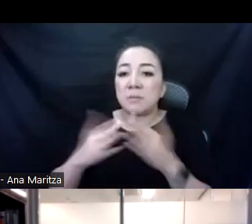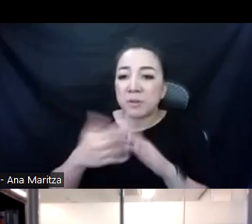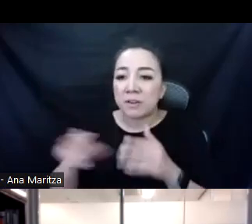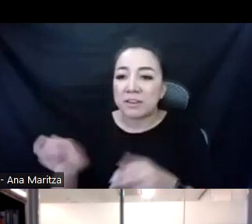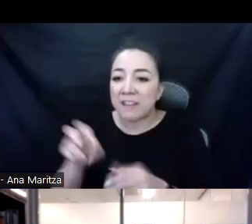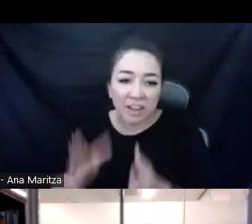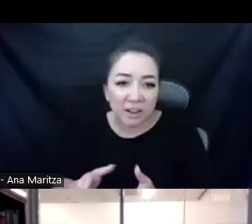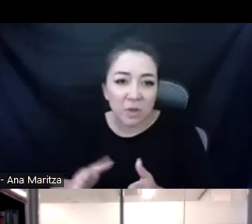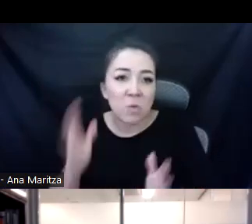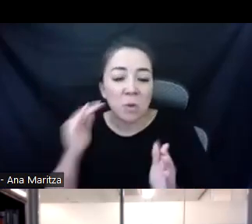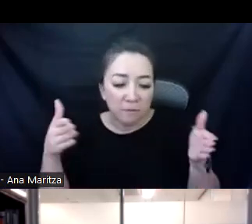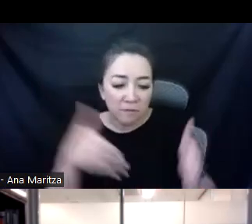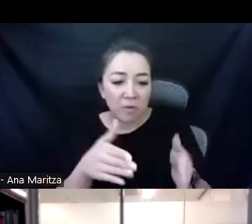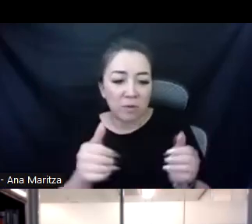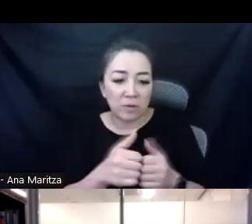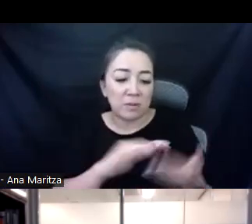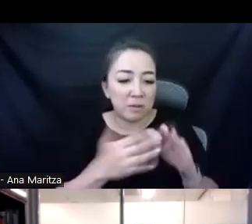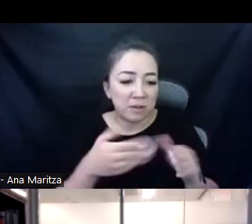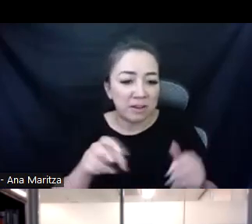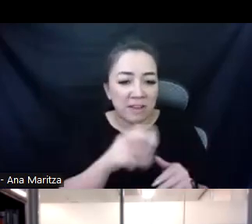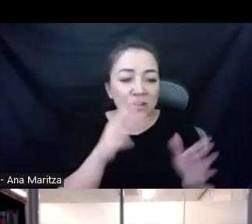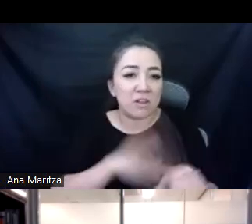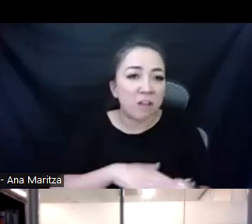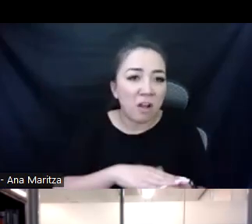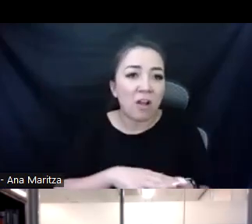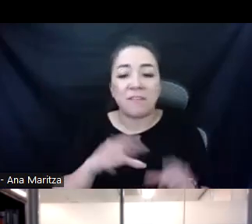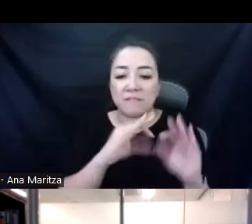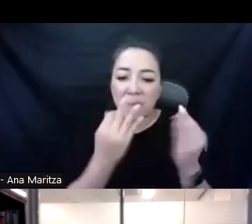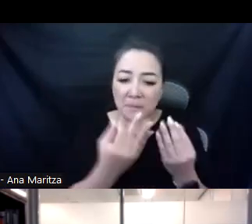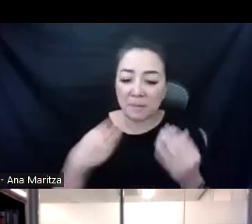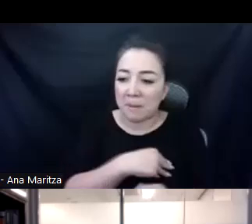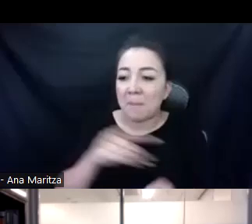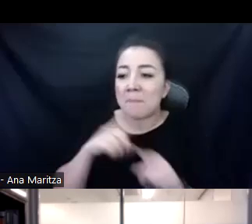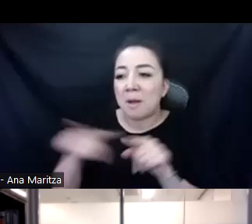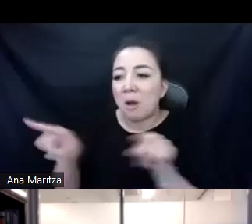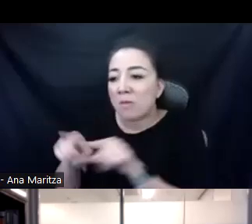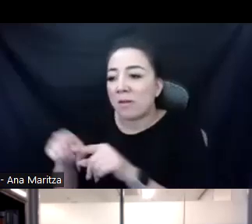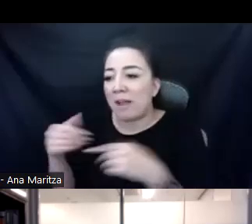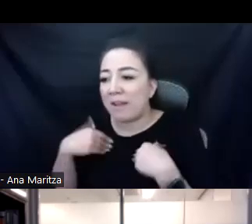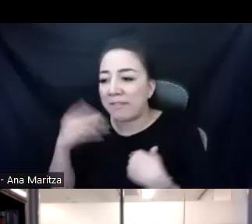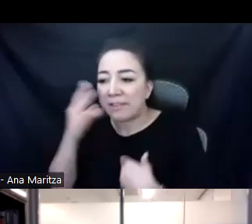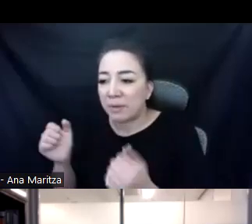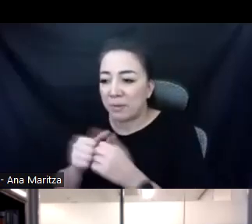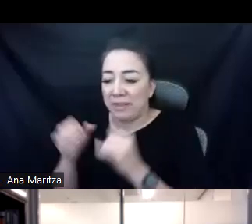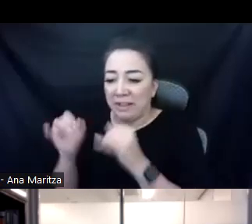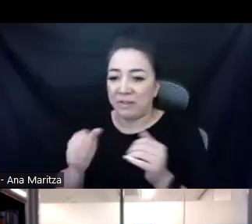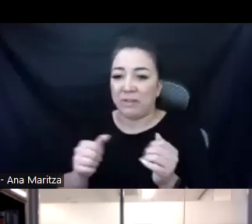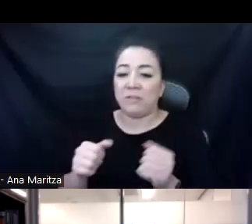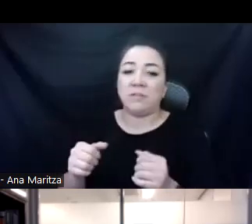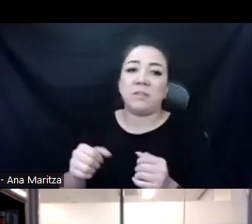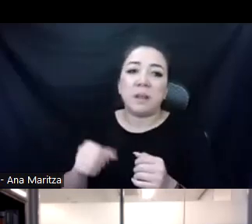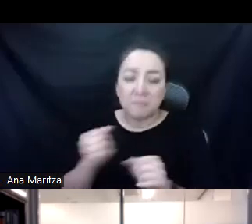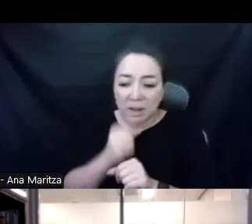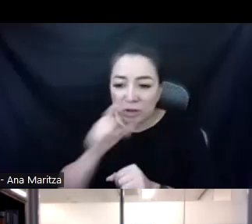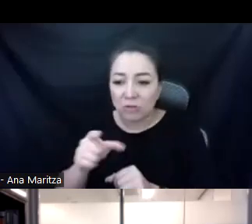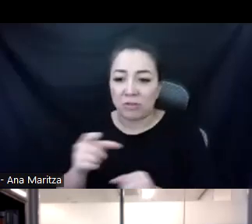just focus community navigators on family members, but also have the experience of the individuals and make sure that the